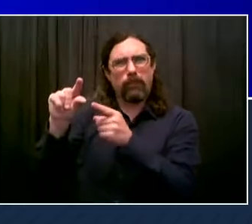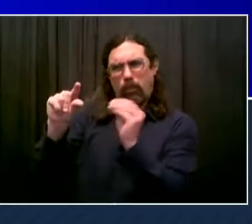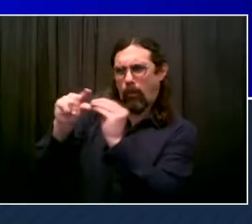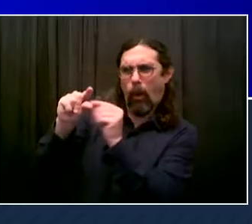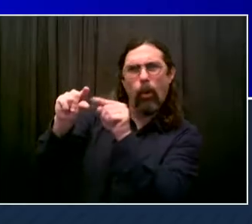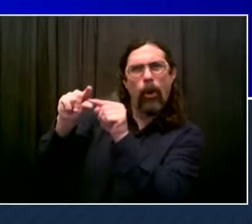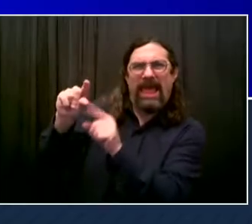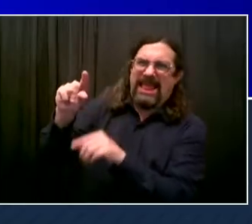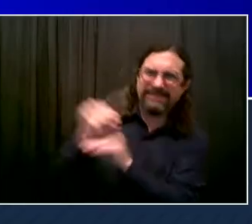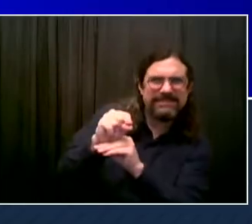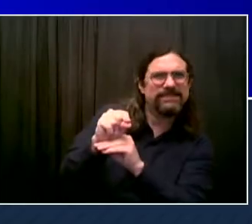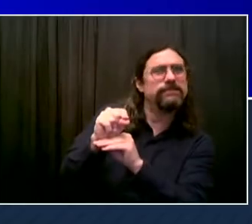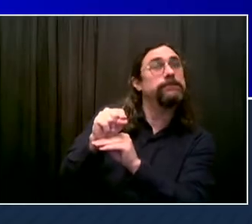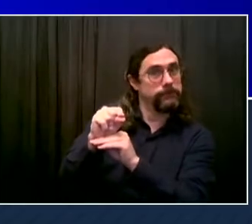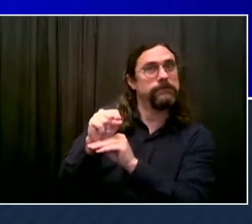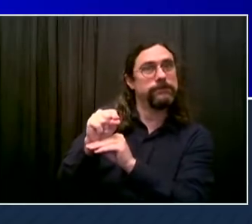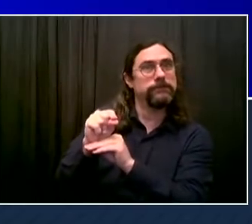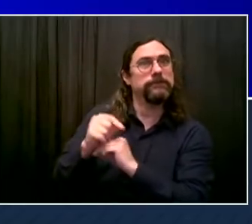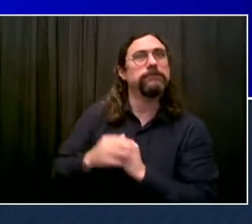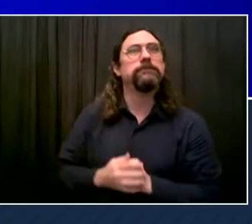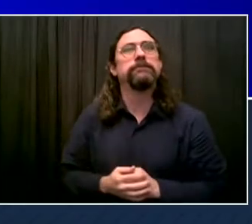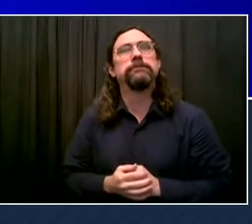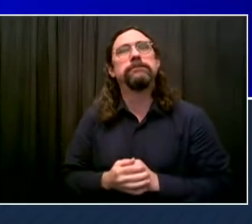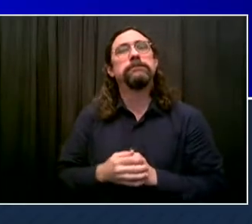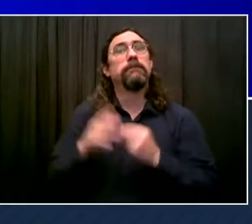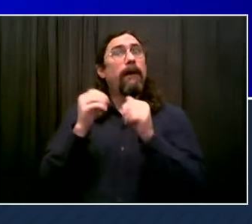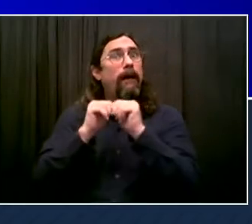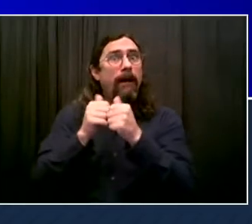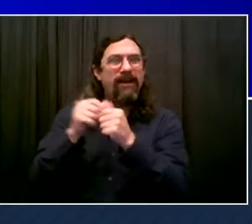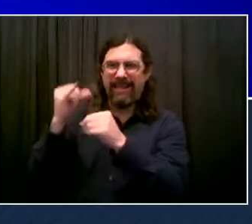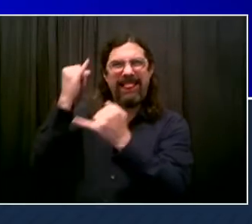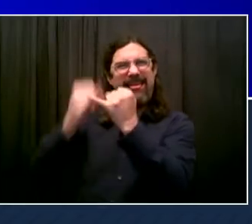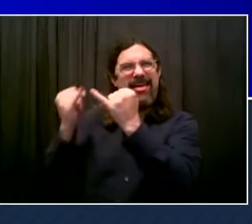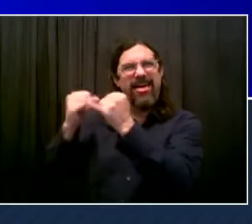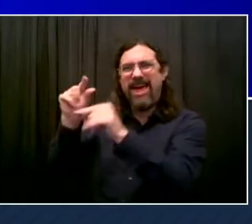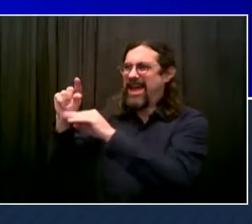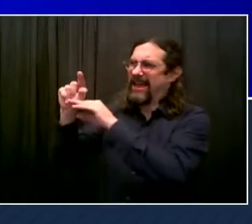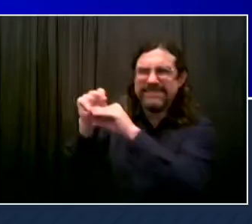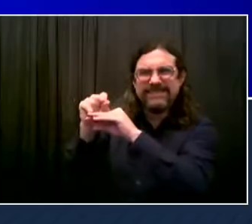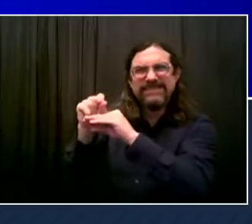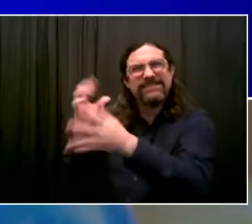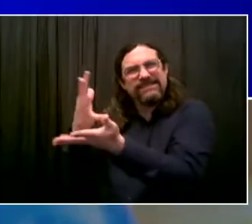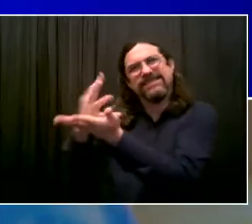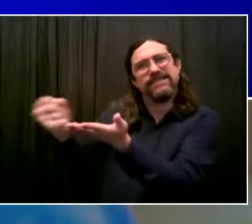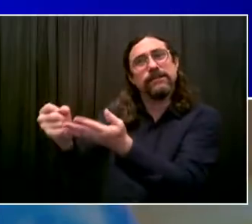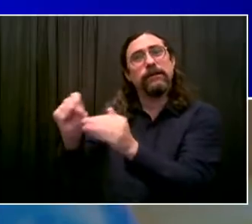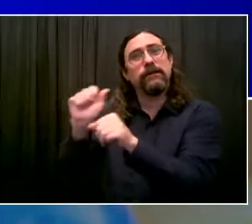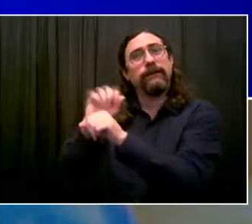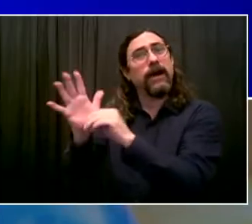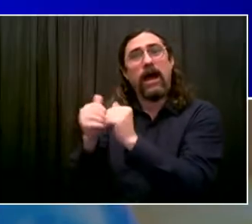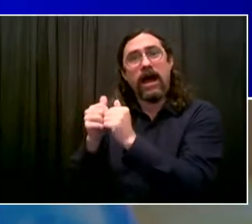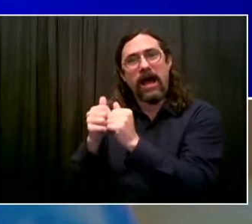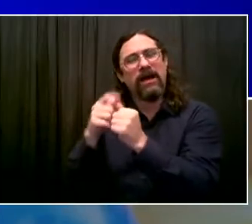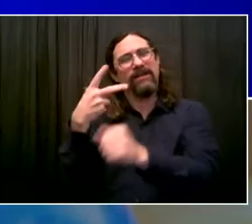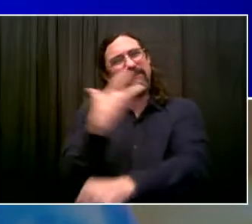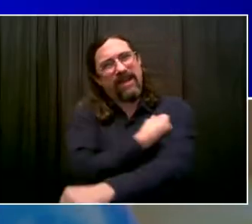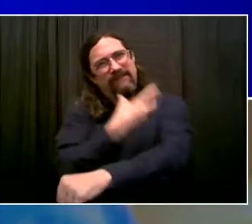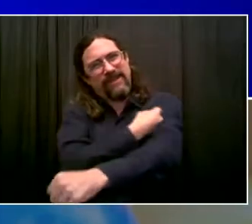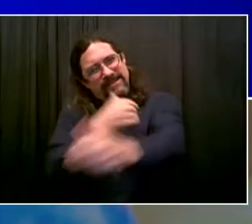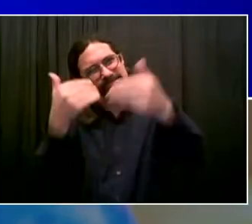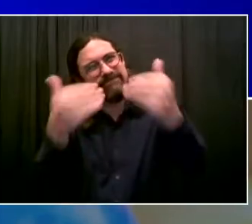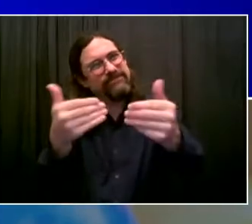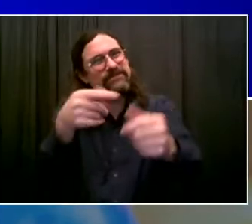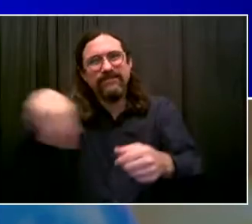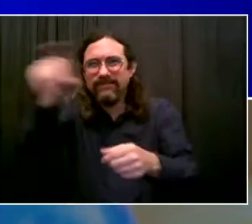lots of different approaches, but one of the things that people have really been excited about is all the incentives. So last week we talked about our New York City vaccine